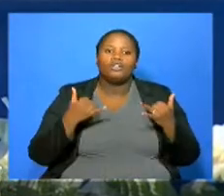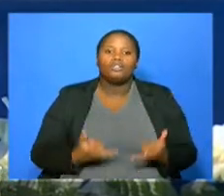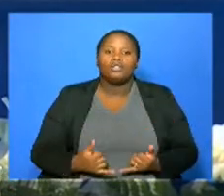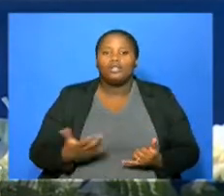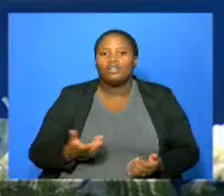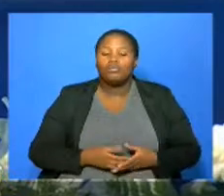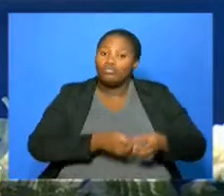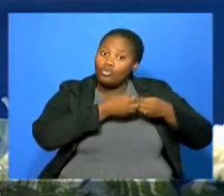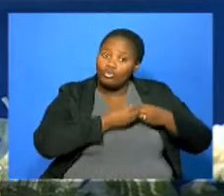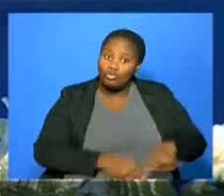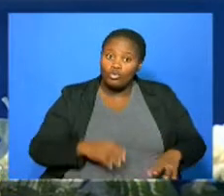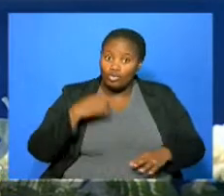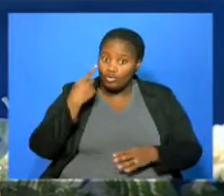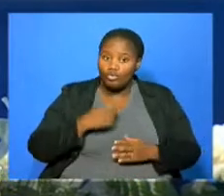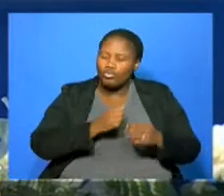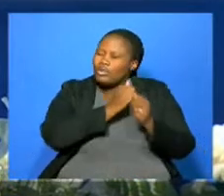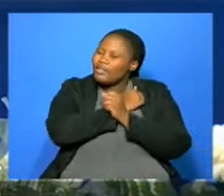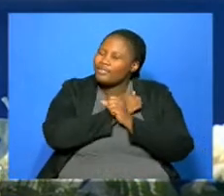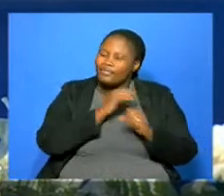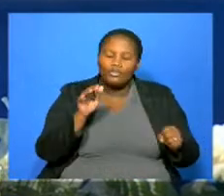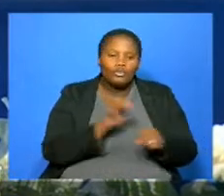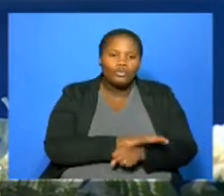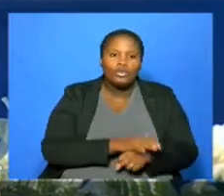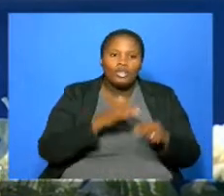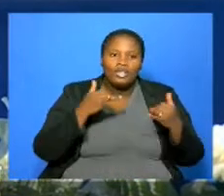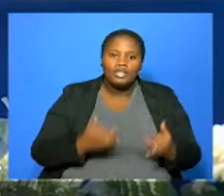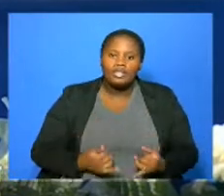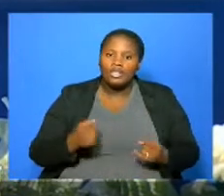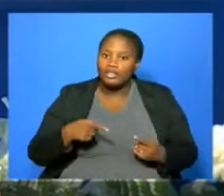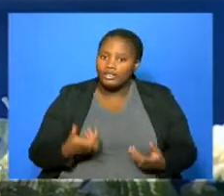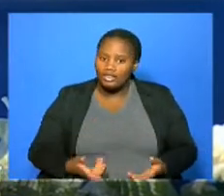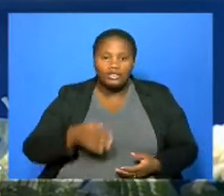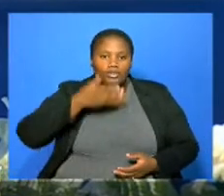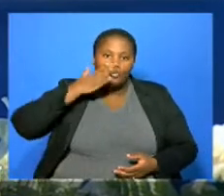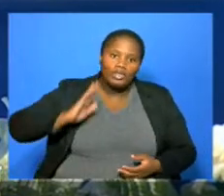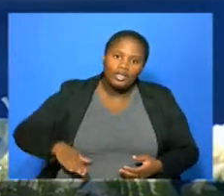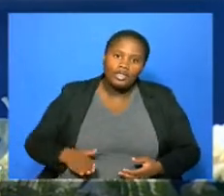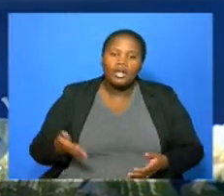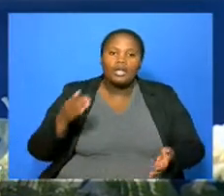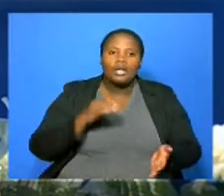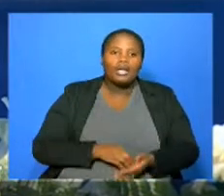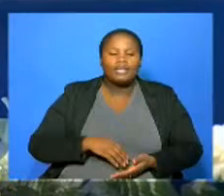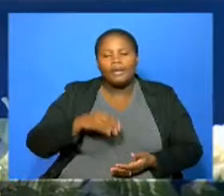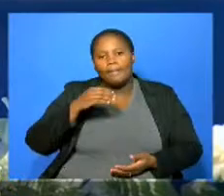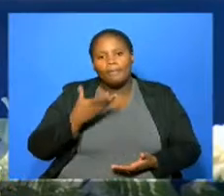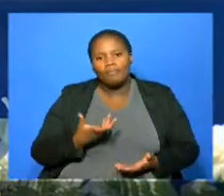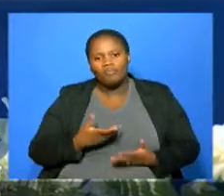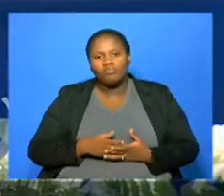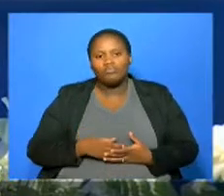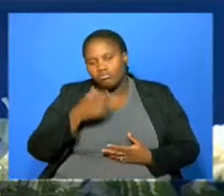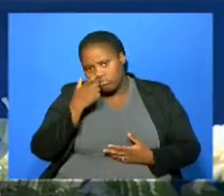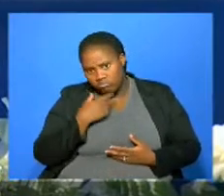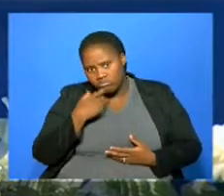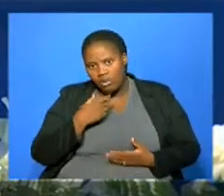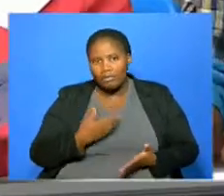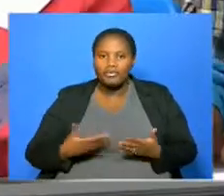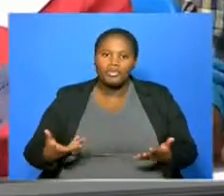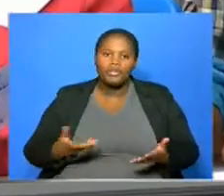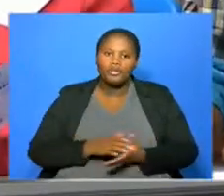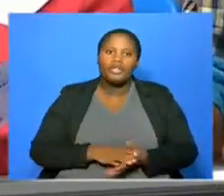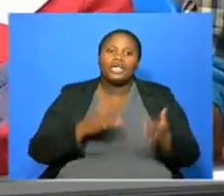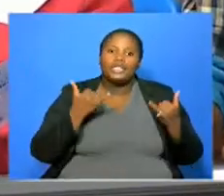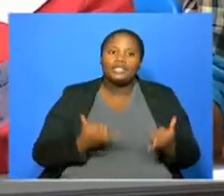Losing those whom we love is inherently a sorrowful and heartbreaking